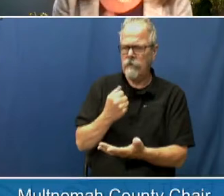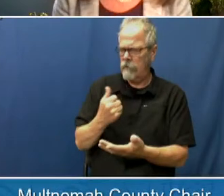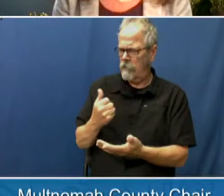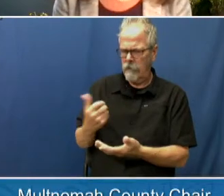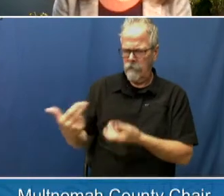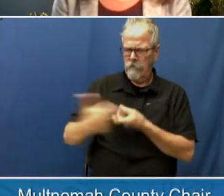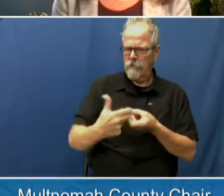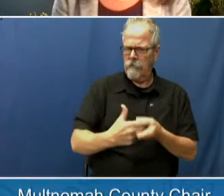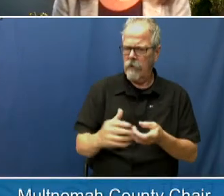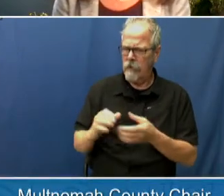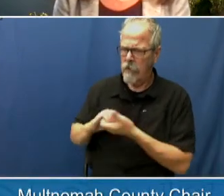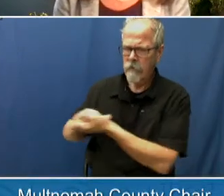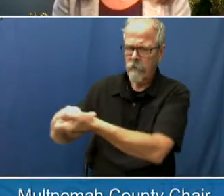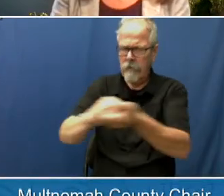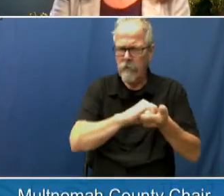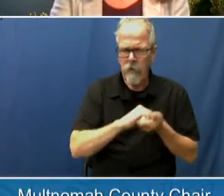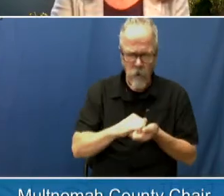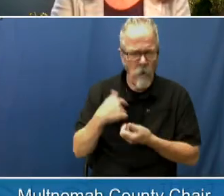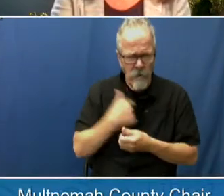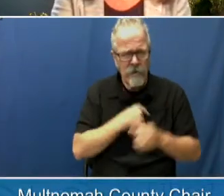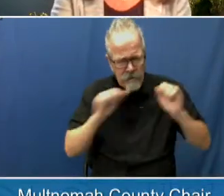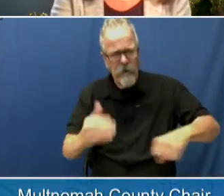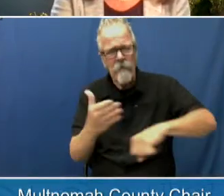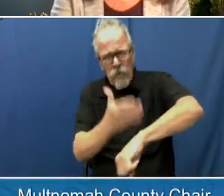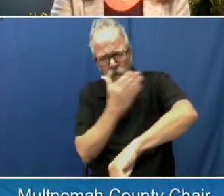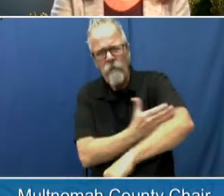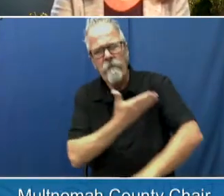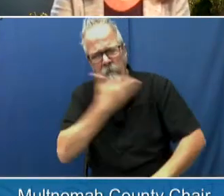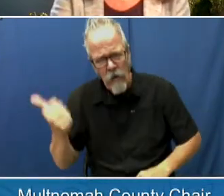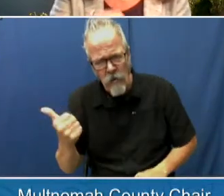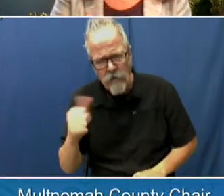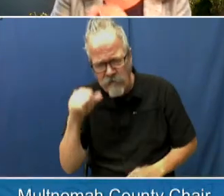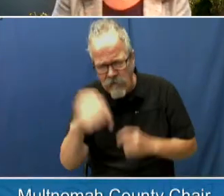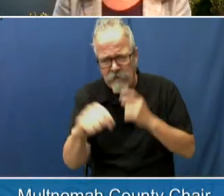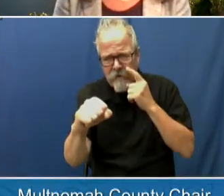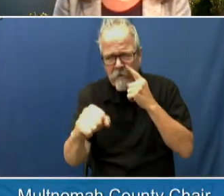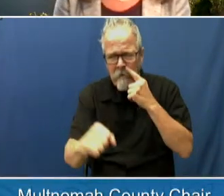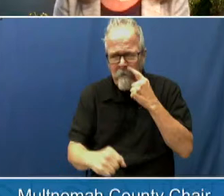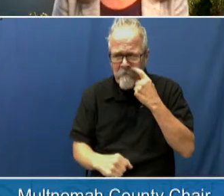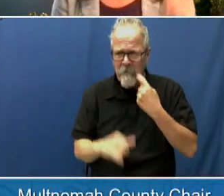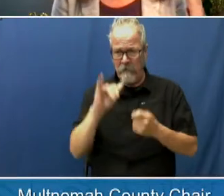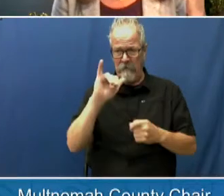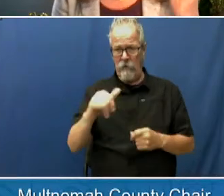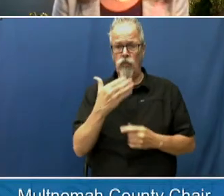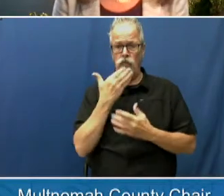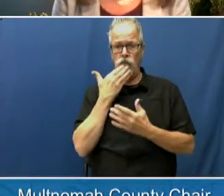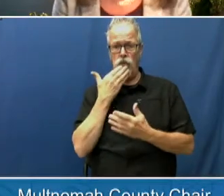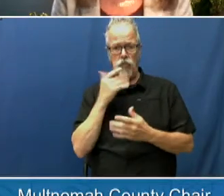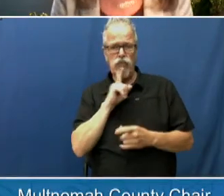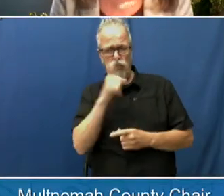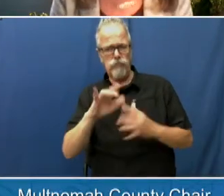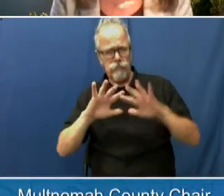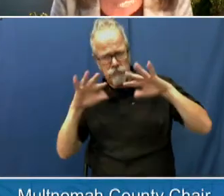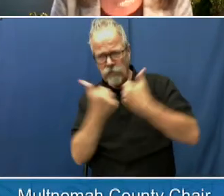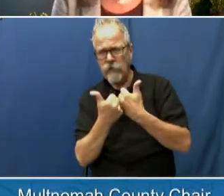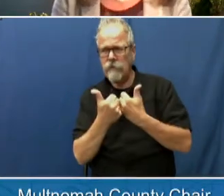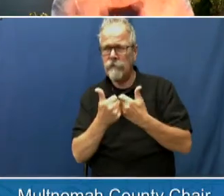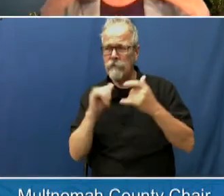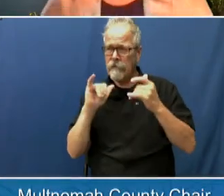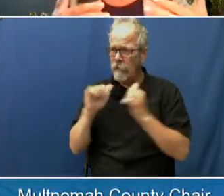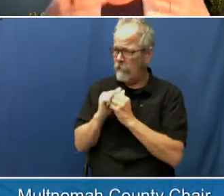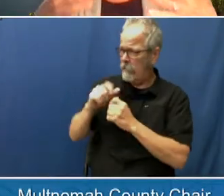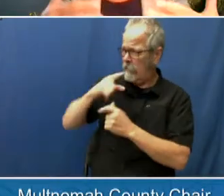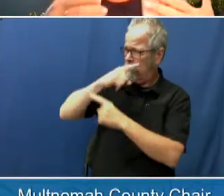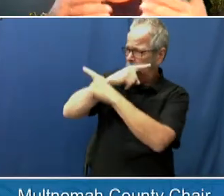being better. And the way that we recover from this deeply challenging chapter in our history isn't to go back to what was,